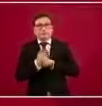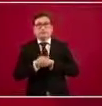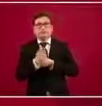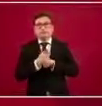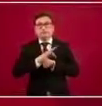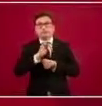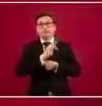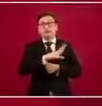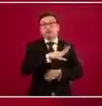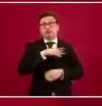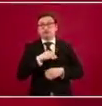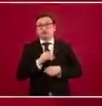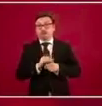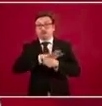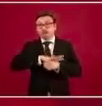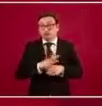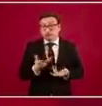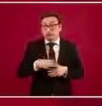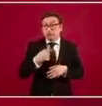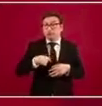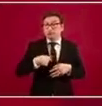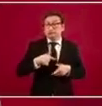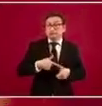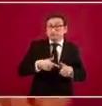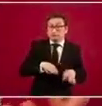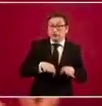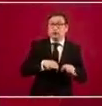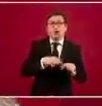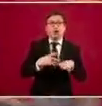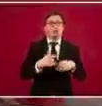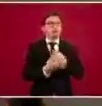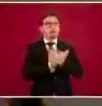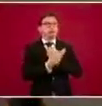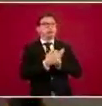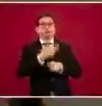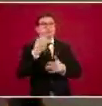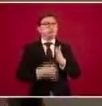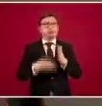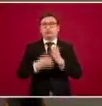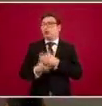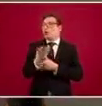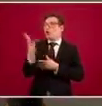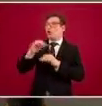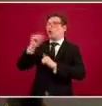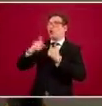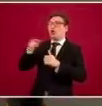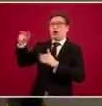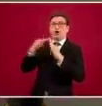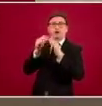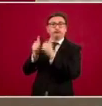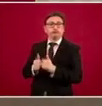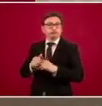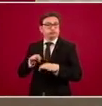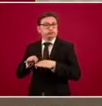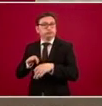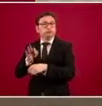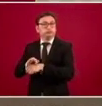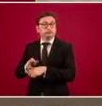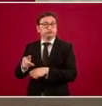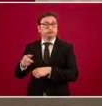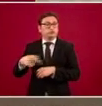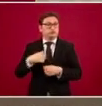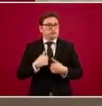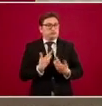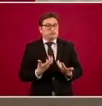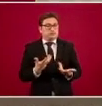that they are concerned for their safety. How can they protect themselves while being out